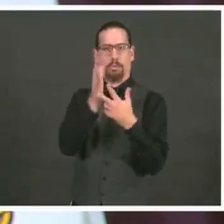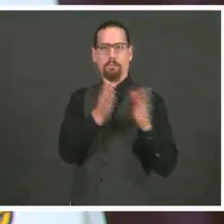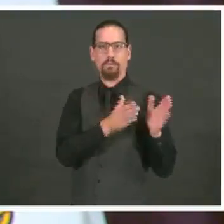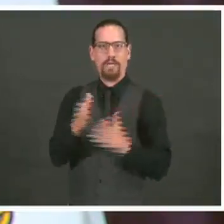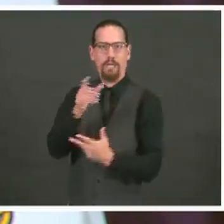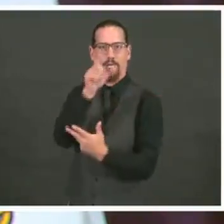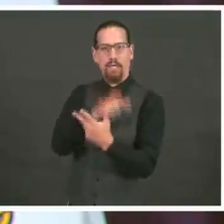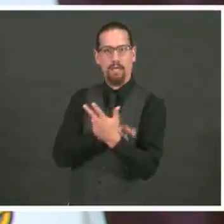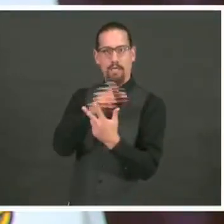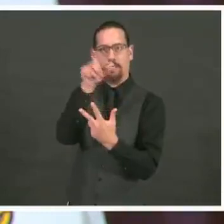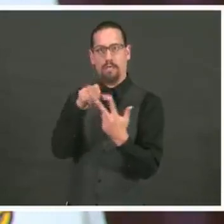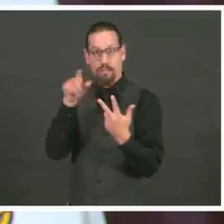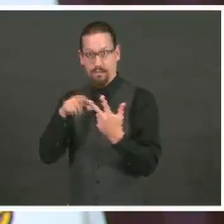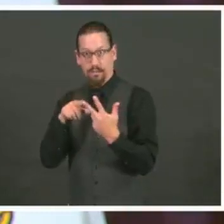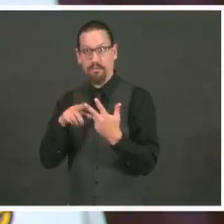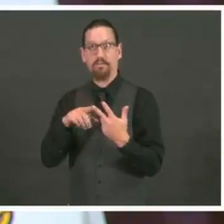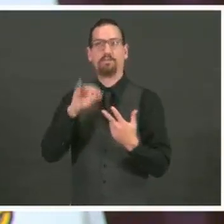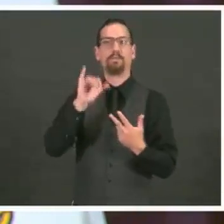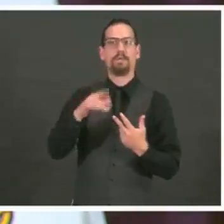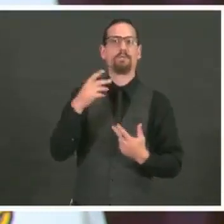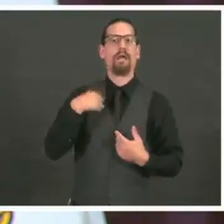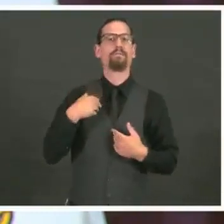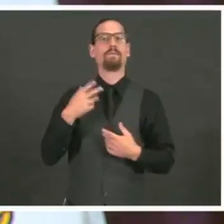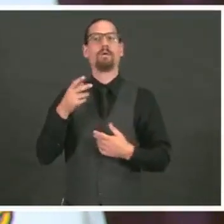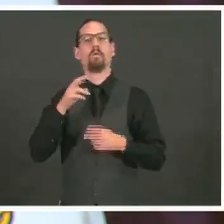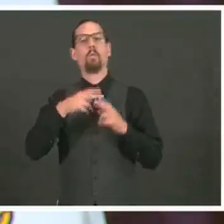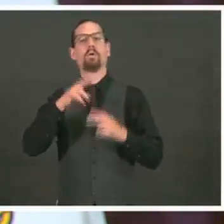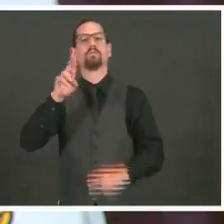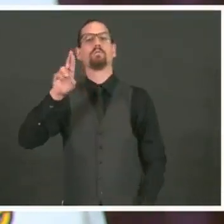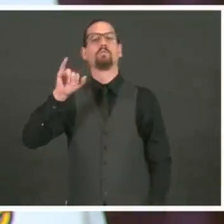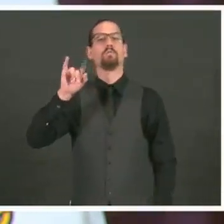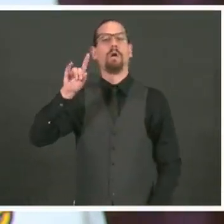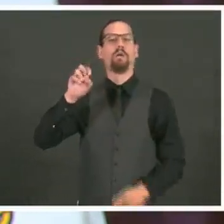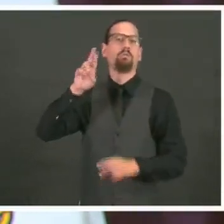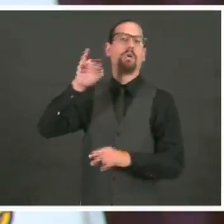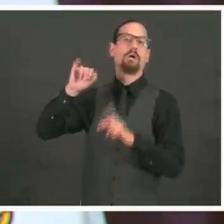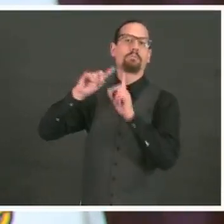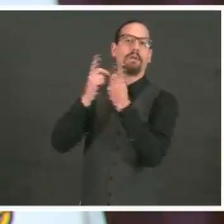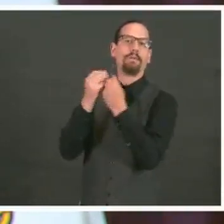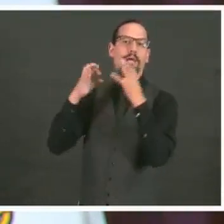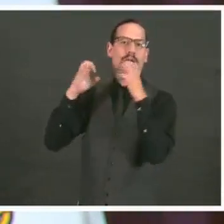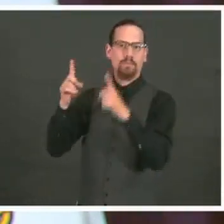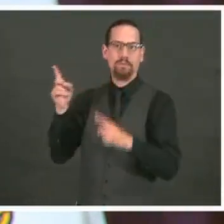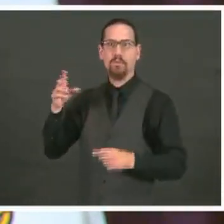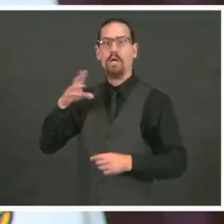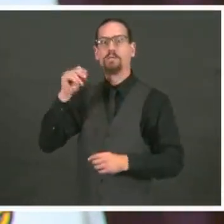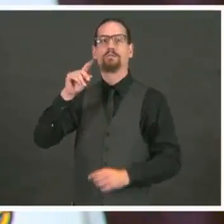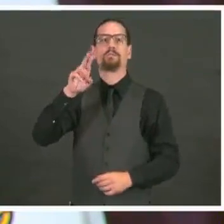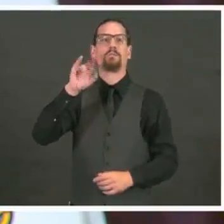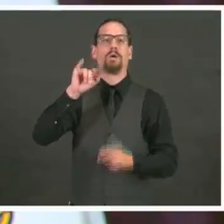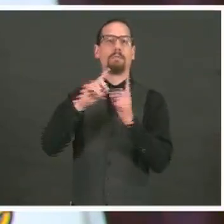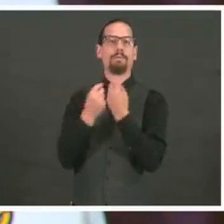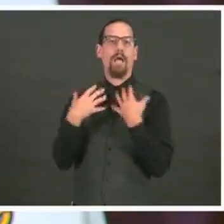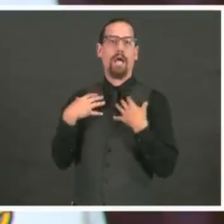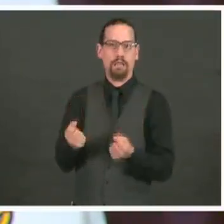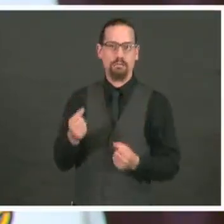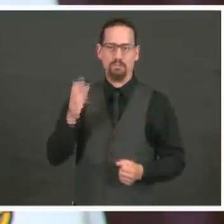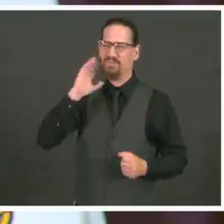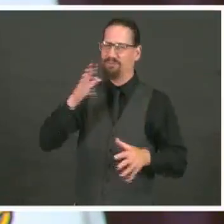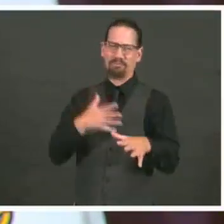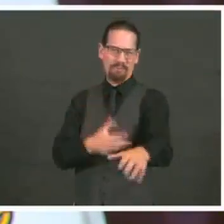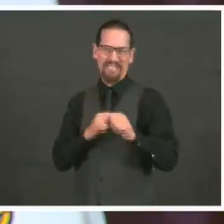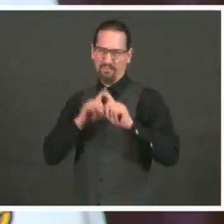of Health together will be on it right away. We will work very closely with superintendents, principals, school nurses,